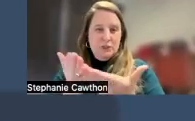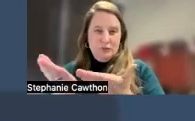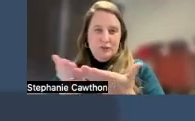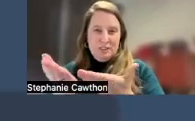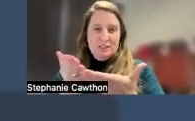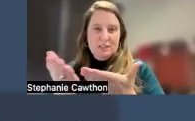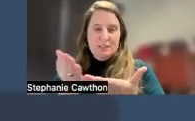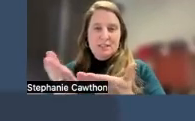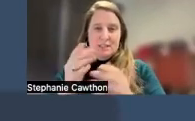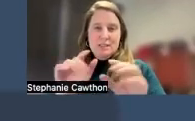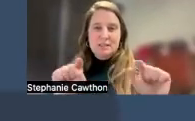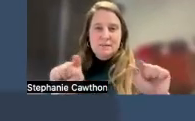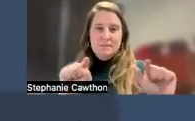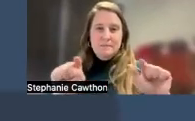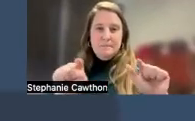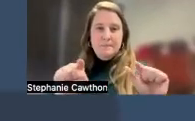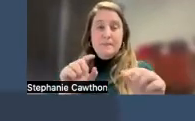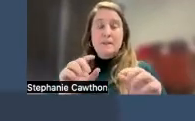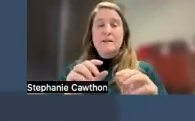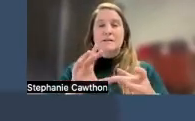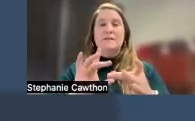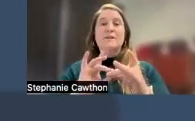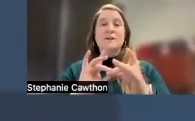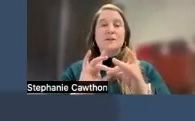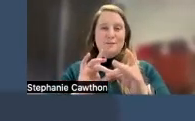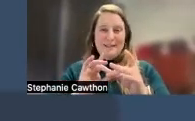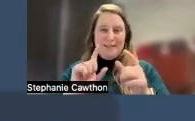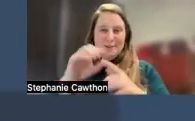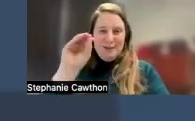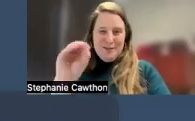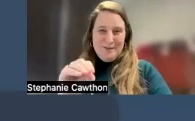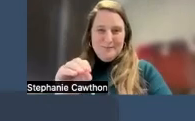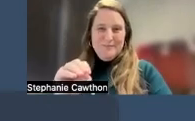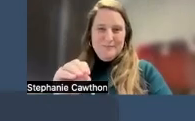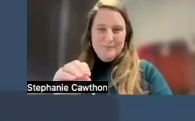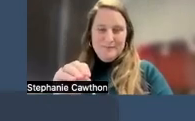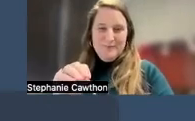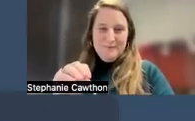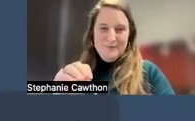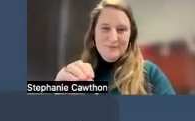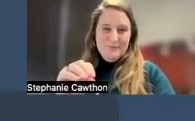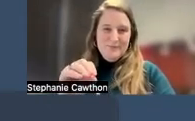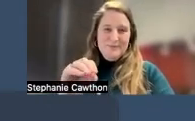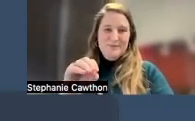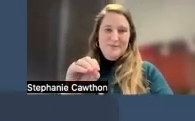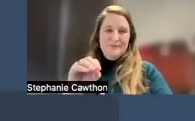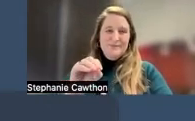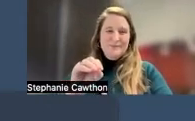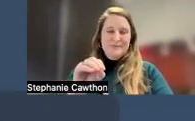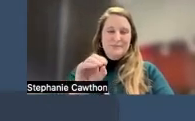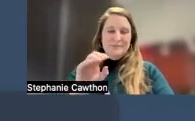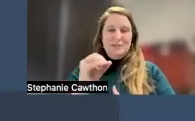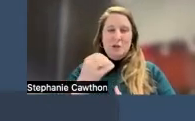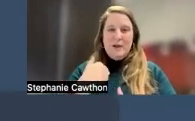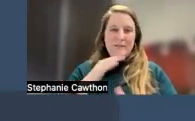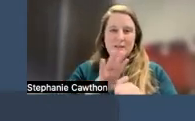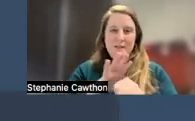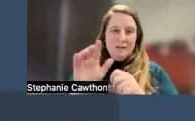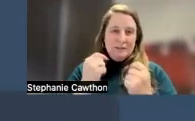of relate to their relationship with disability services and how that relates to outcomes.